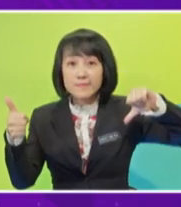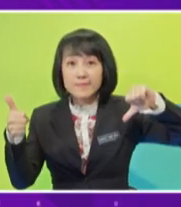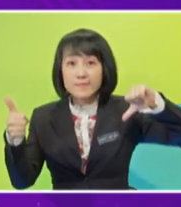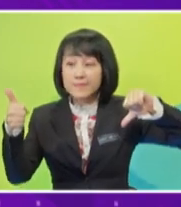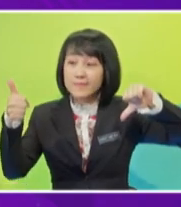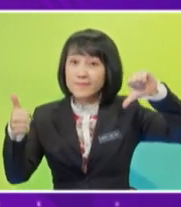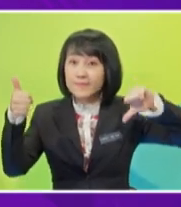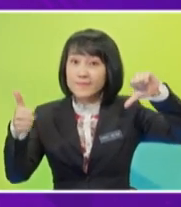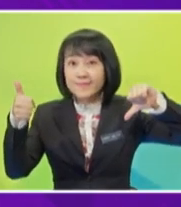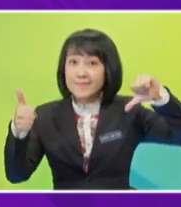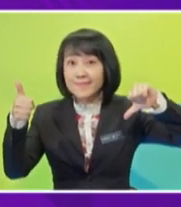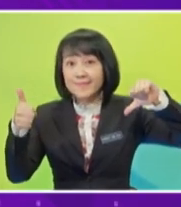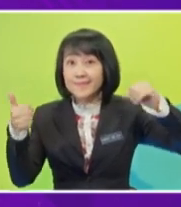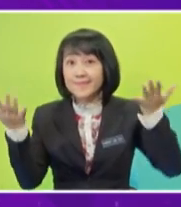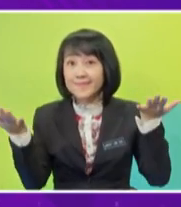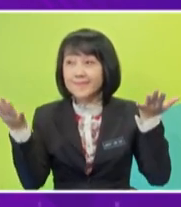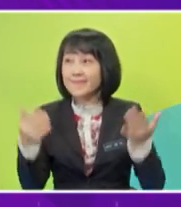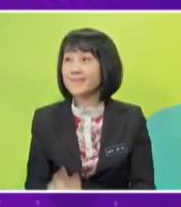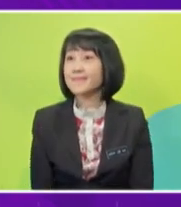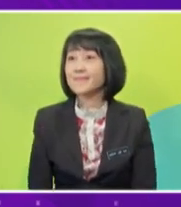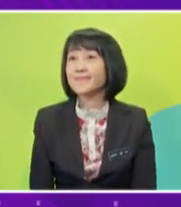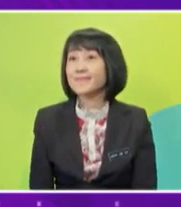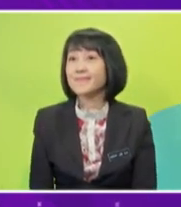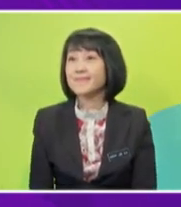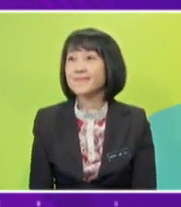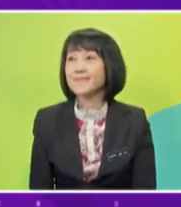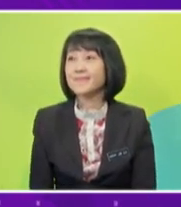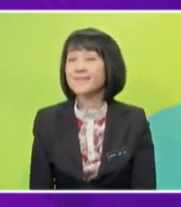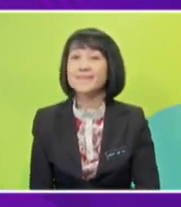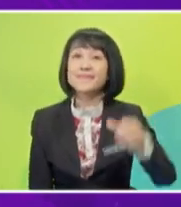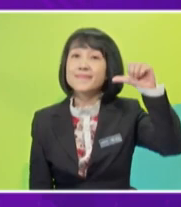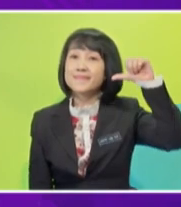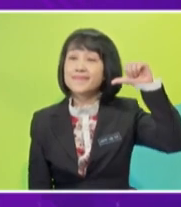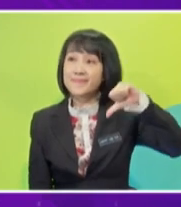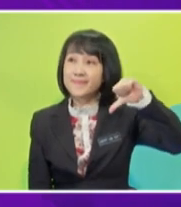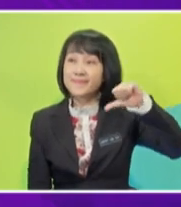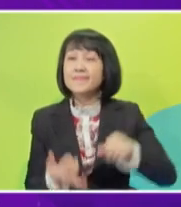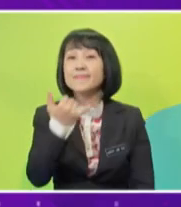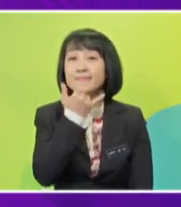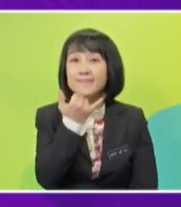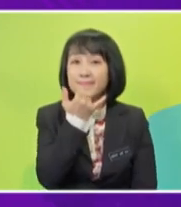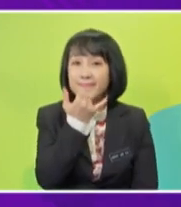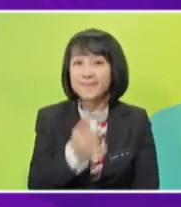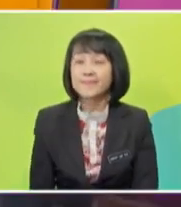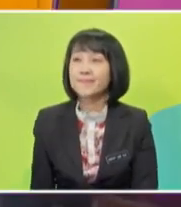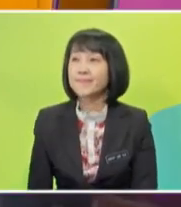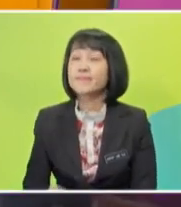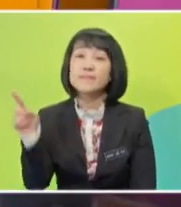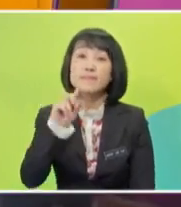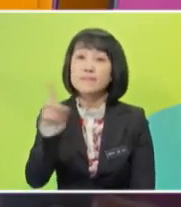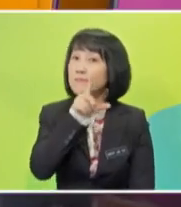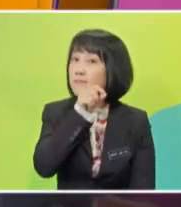Thumbs down from Yun Ling, thumbs down from Sophia, Amar, and also Max. Okay, so give me the correct answer. Where does the